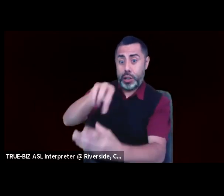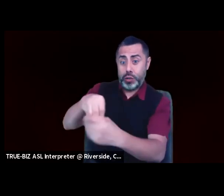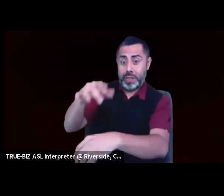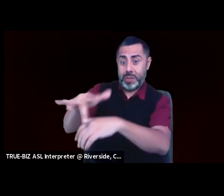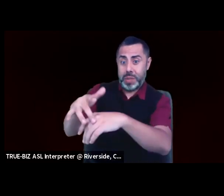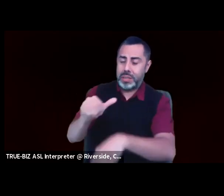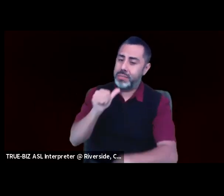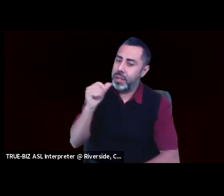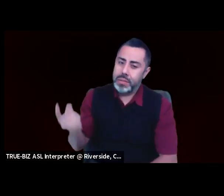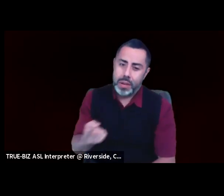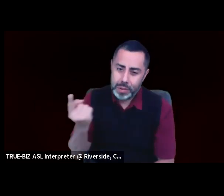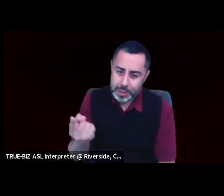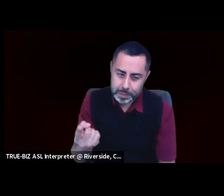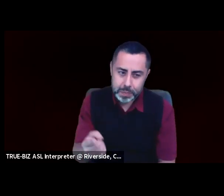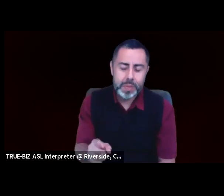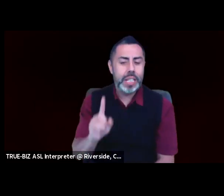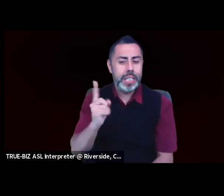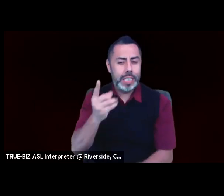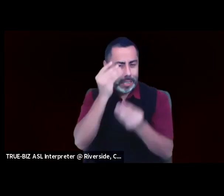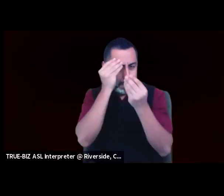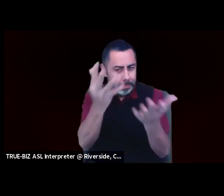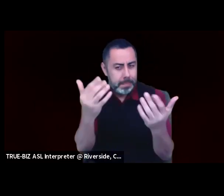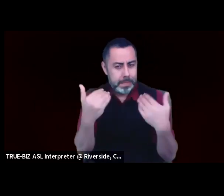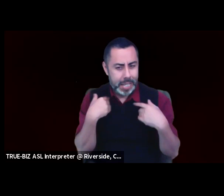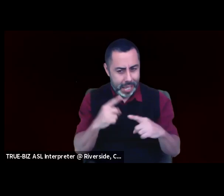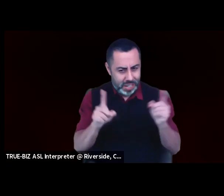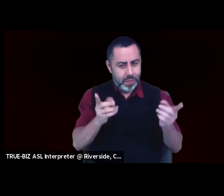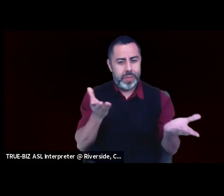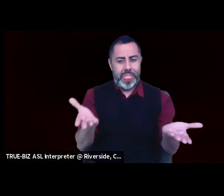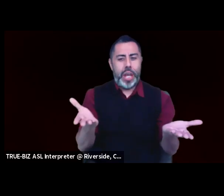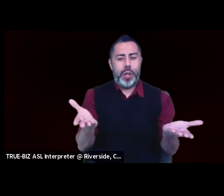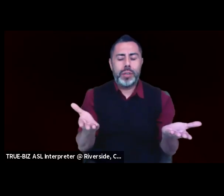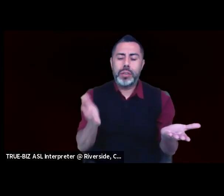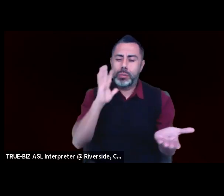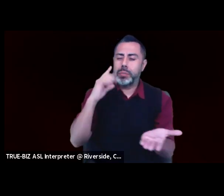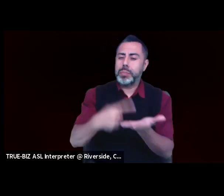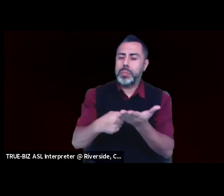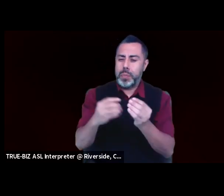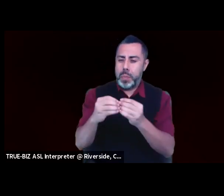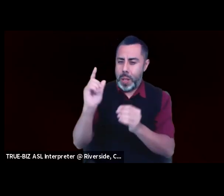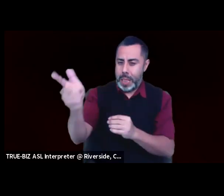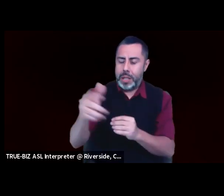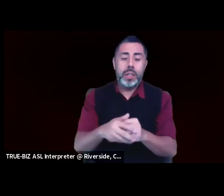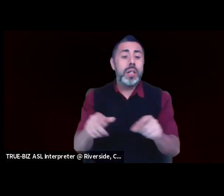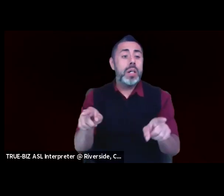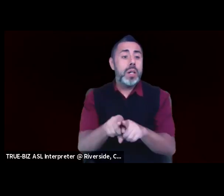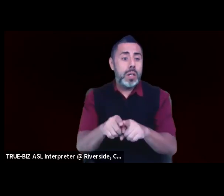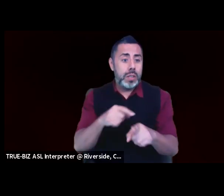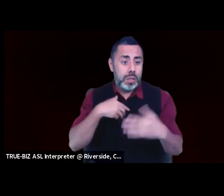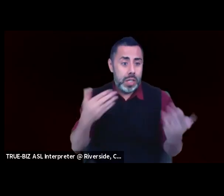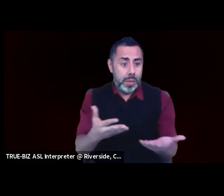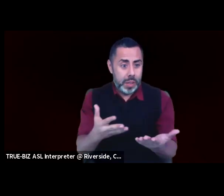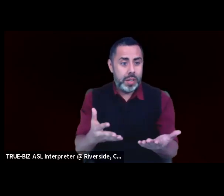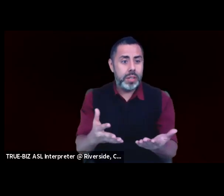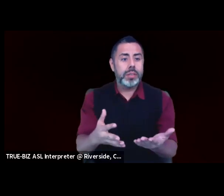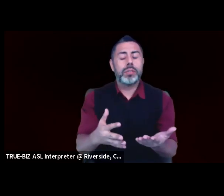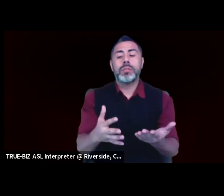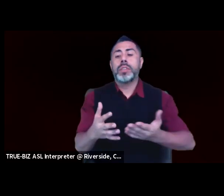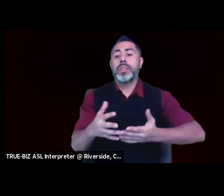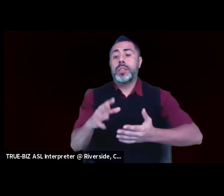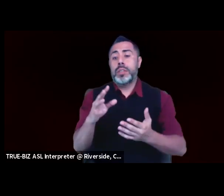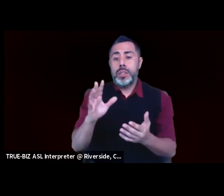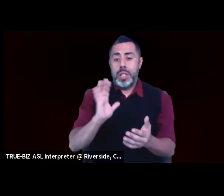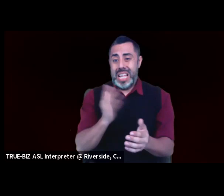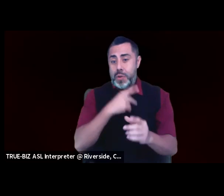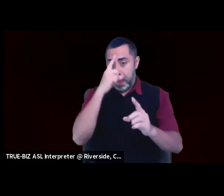can talk about a bit more later. And I'm here to also speak to our mission, which is that for parents and